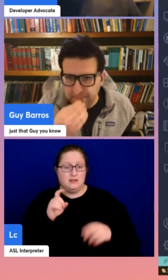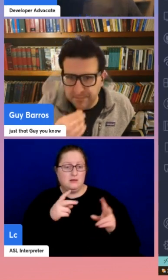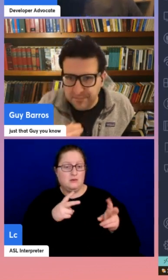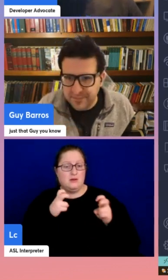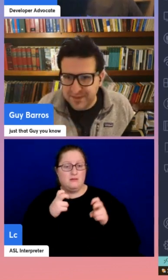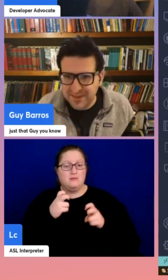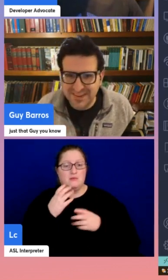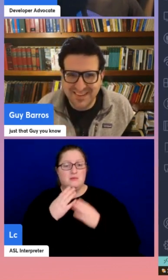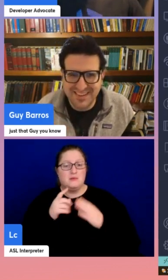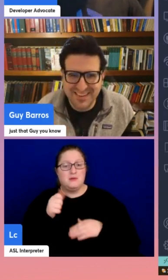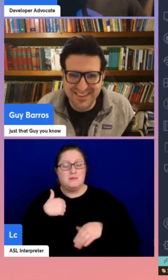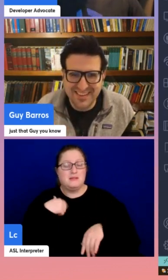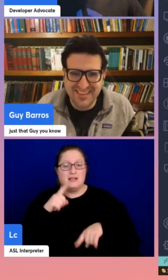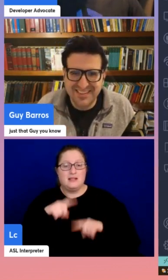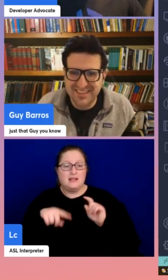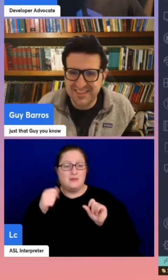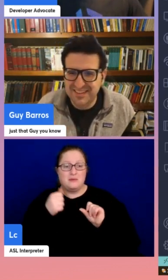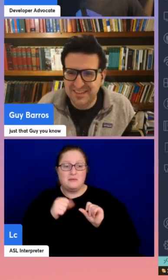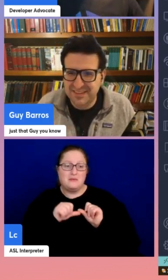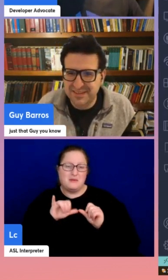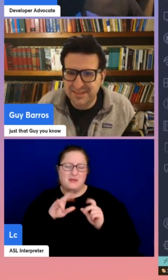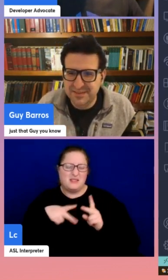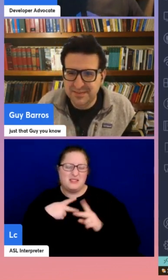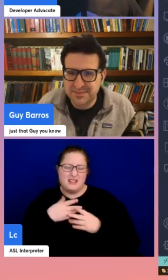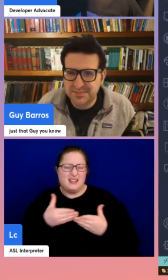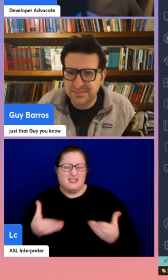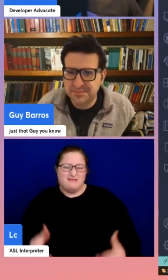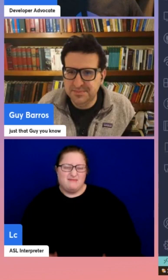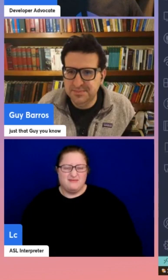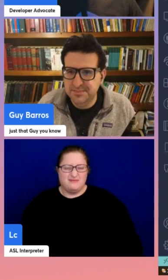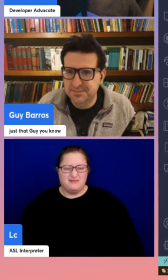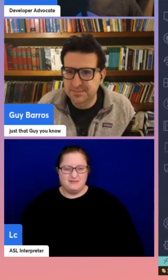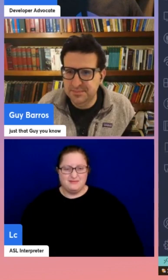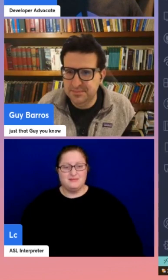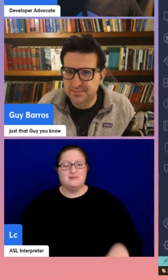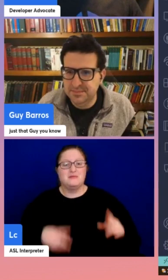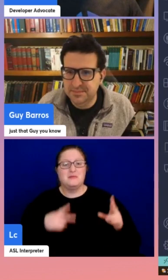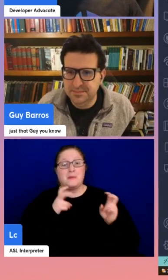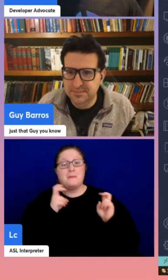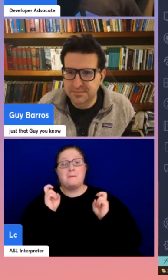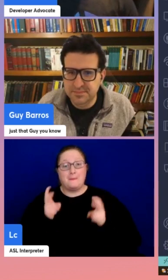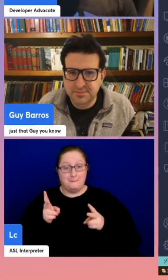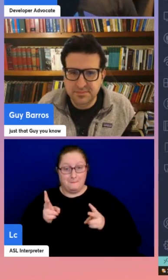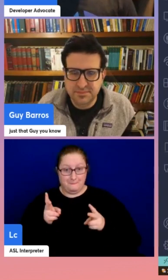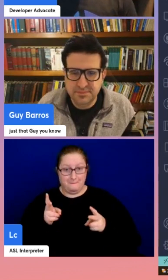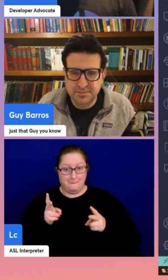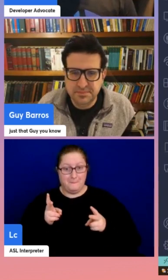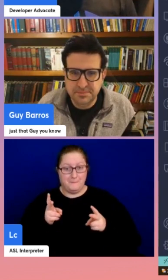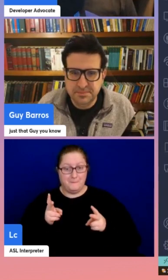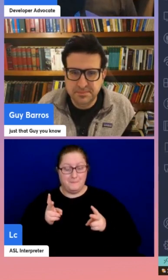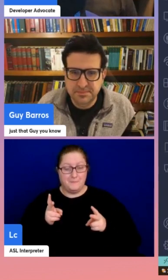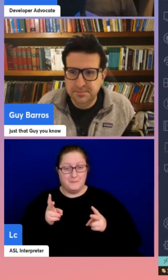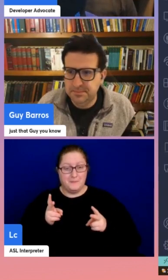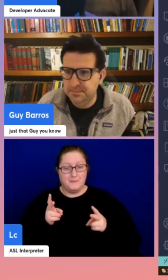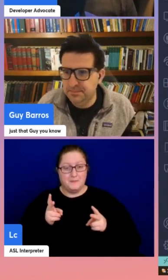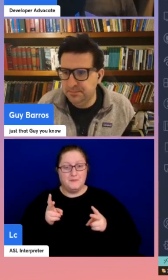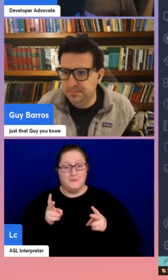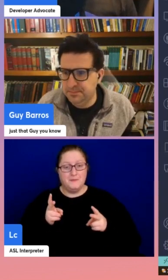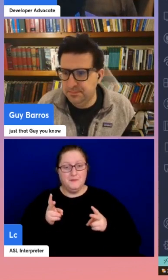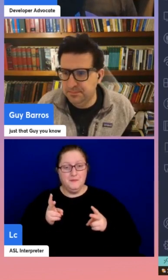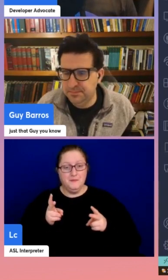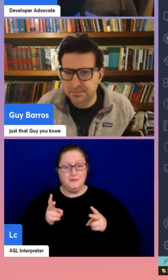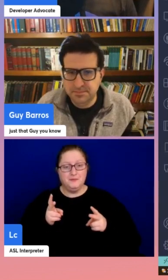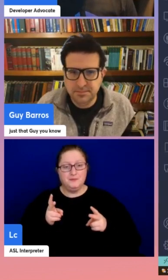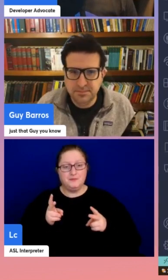because I can't remember those things. And we're going to paste that into there. And then we